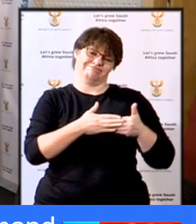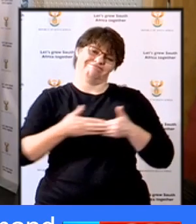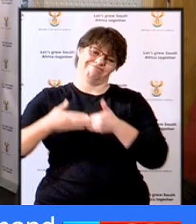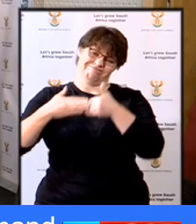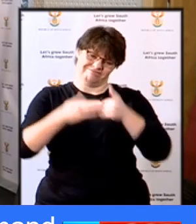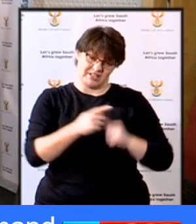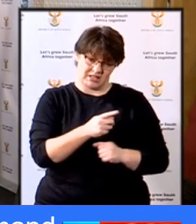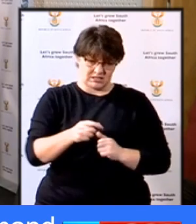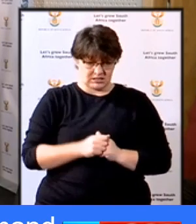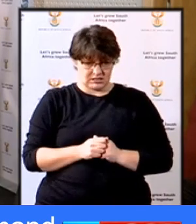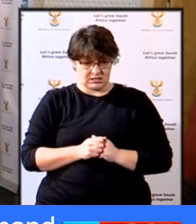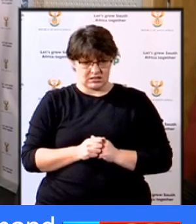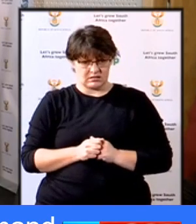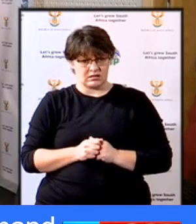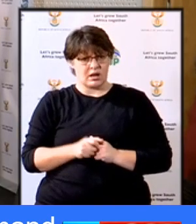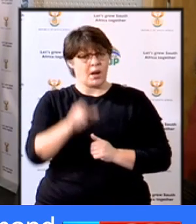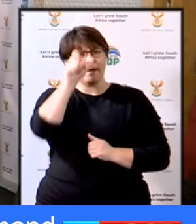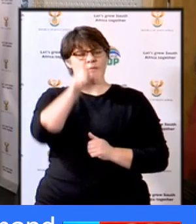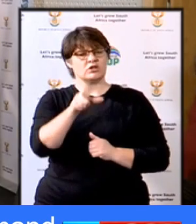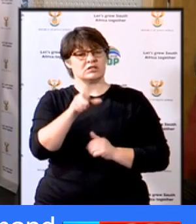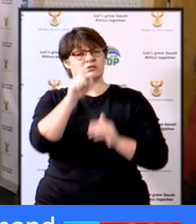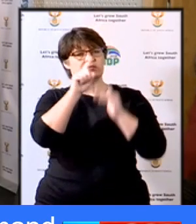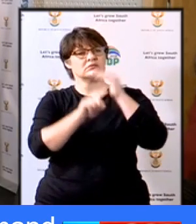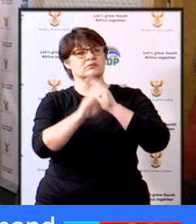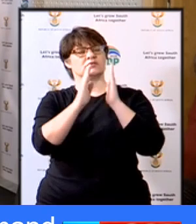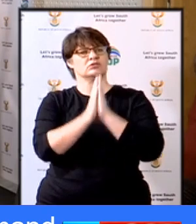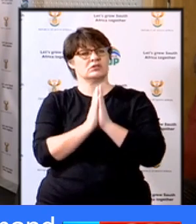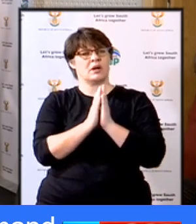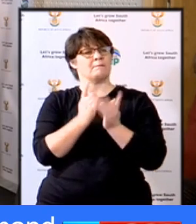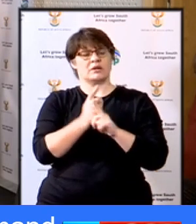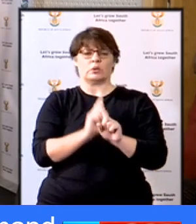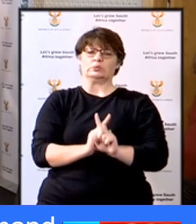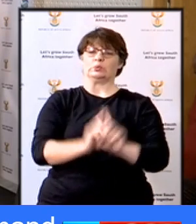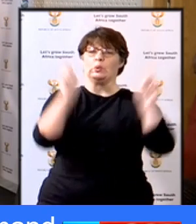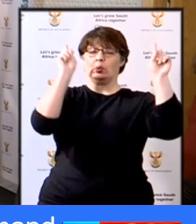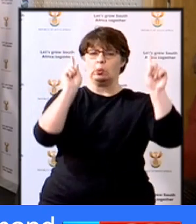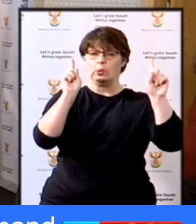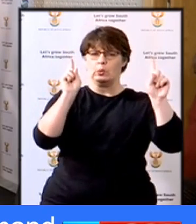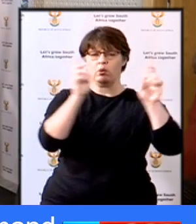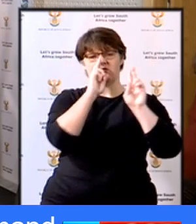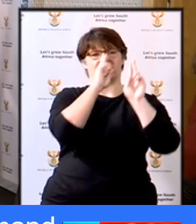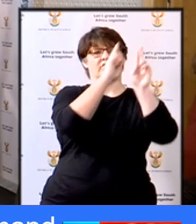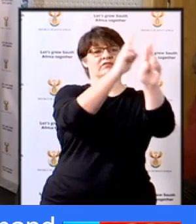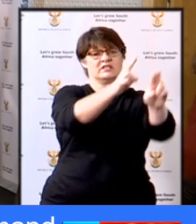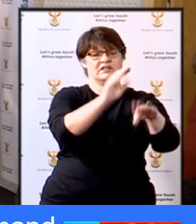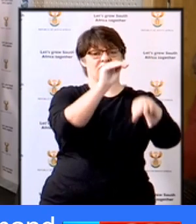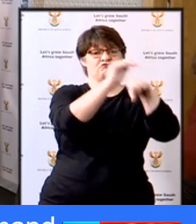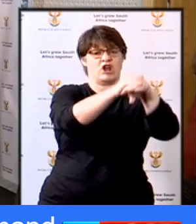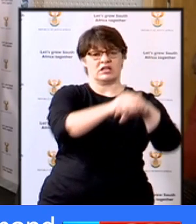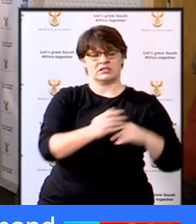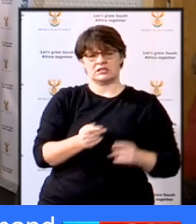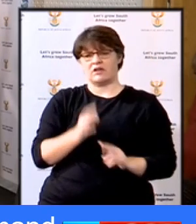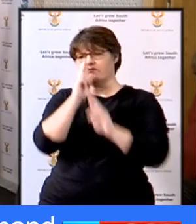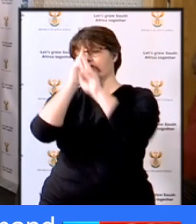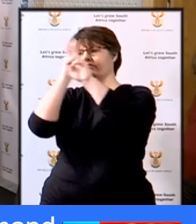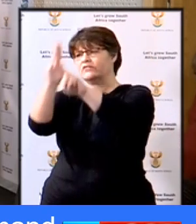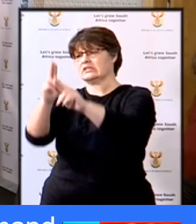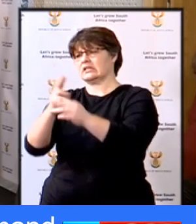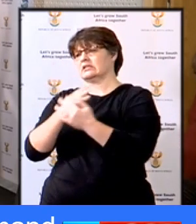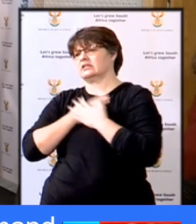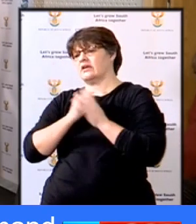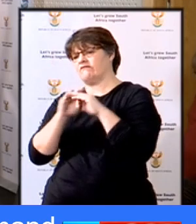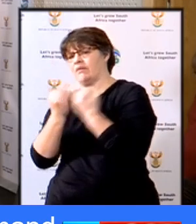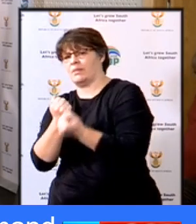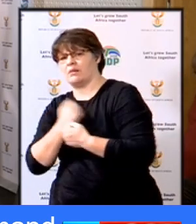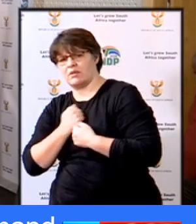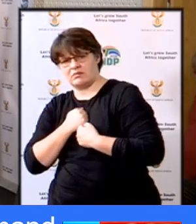case, why are people who do not attend places of worship still prohibited from visiting their friends and loved ones? Is this concern